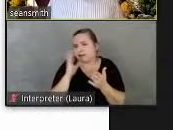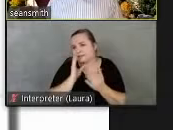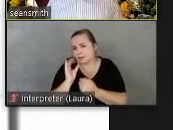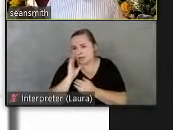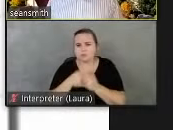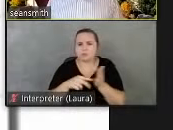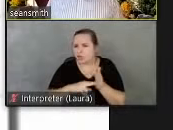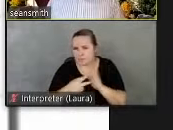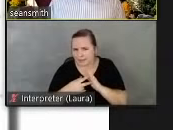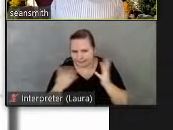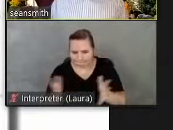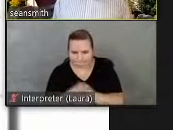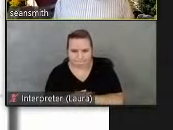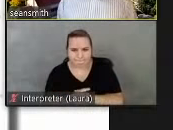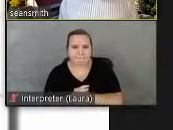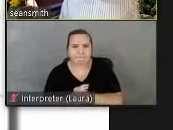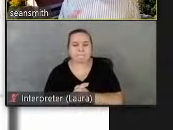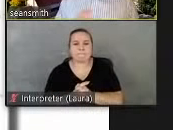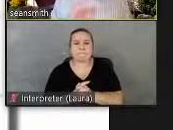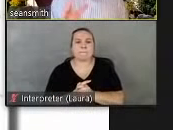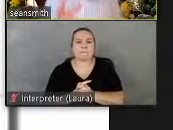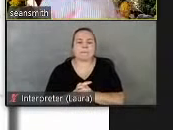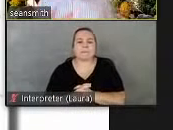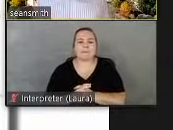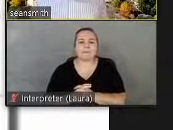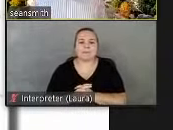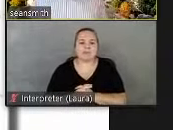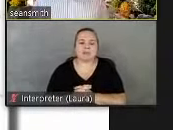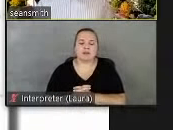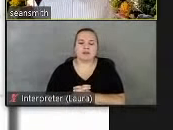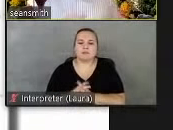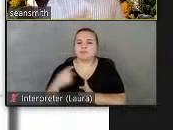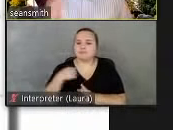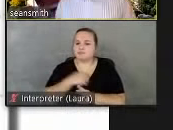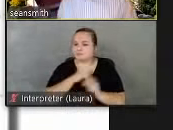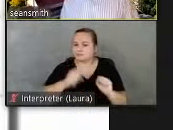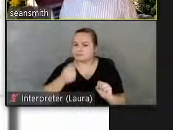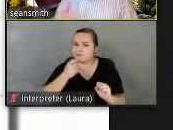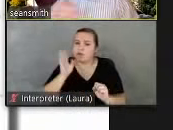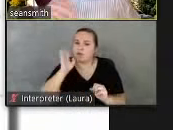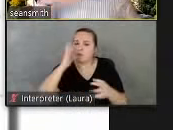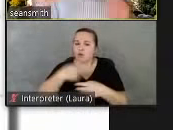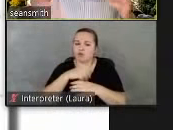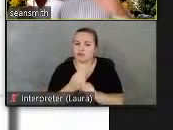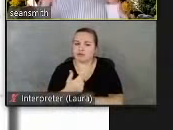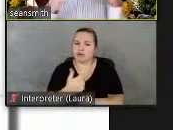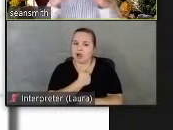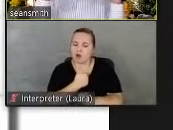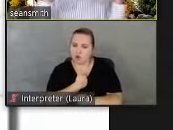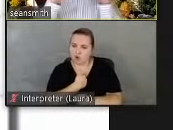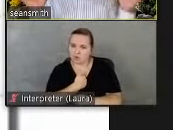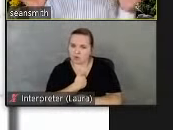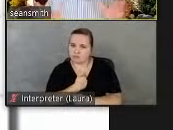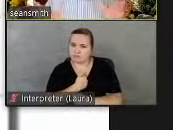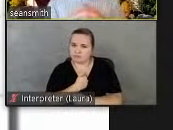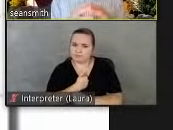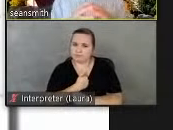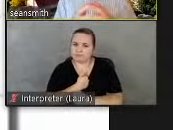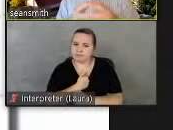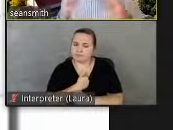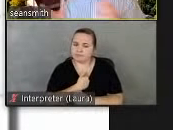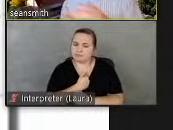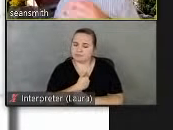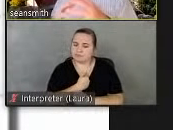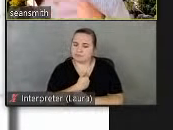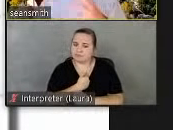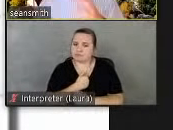by that? Well, first of all, we just simply say, we're going to create our own kind of, we're going to get into this and